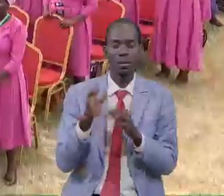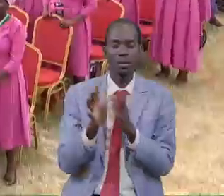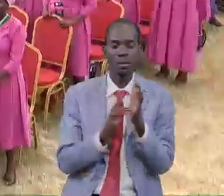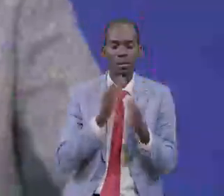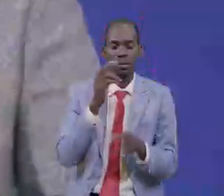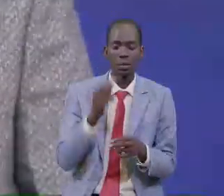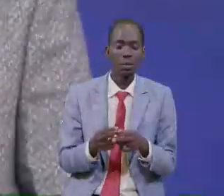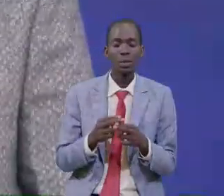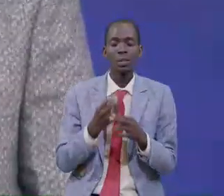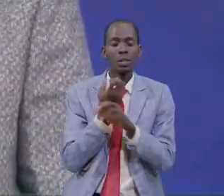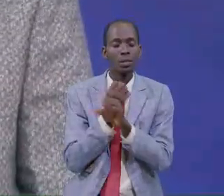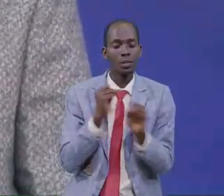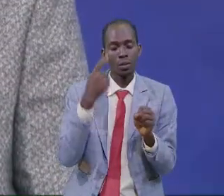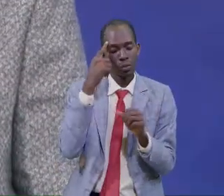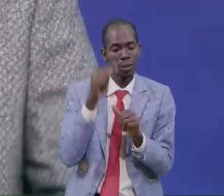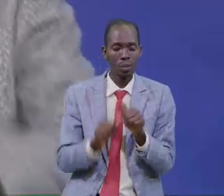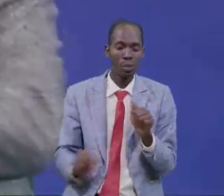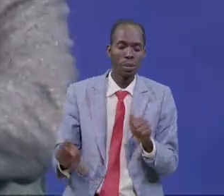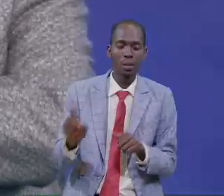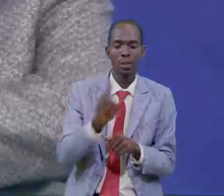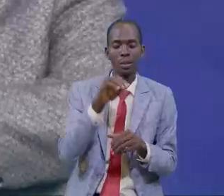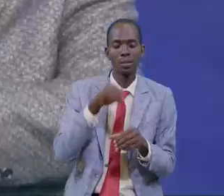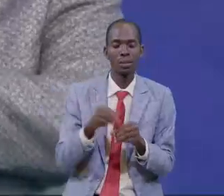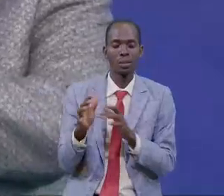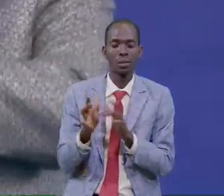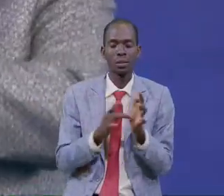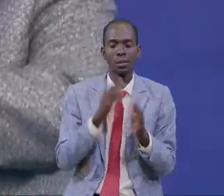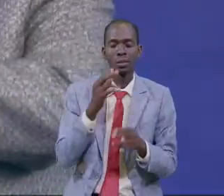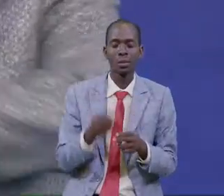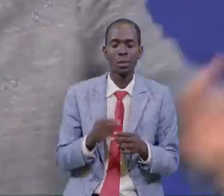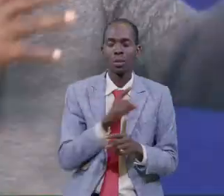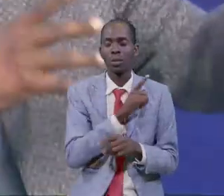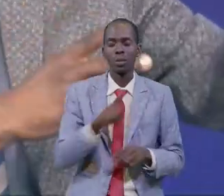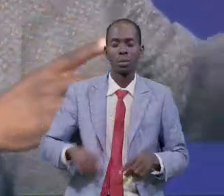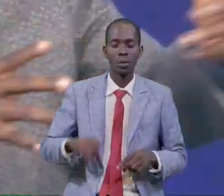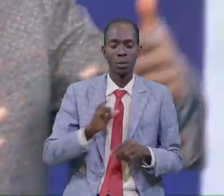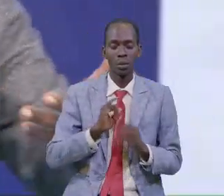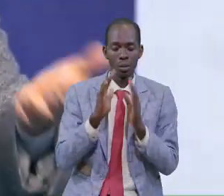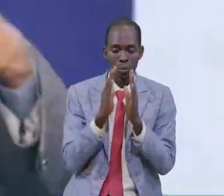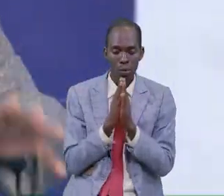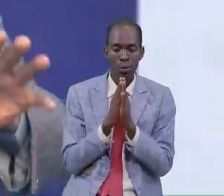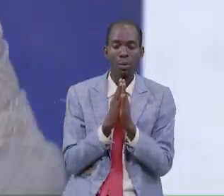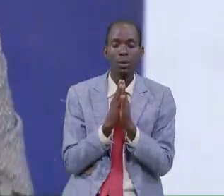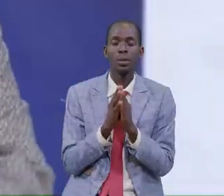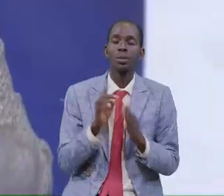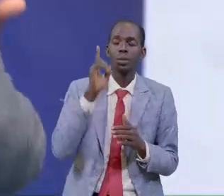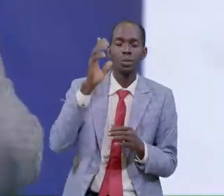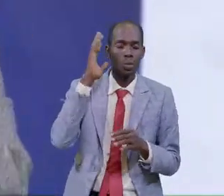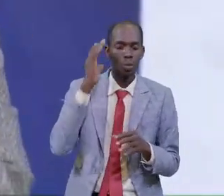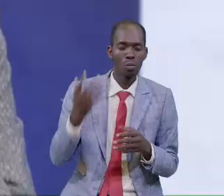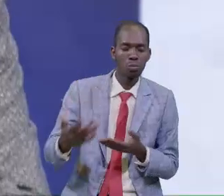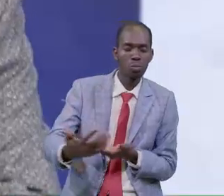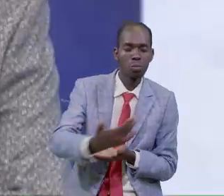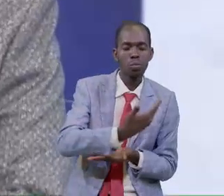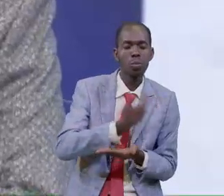salvation for everyone. Lord, I pray you roll all the problems away and fulfill